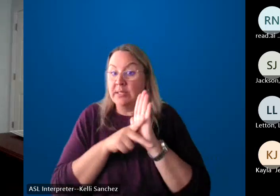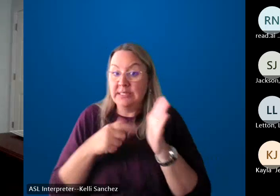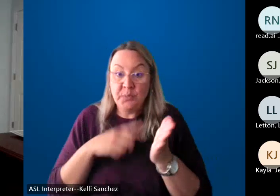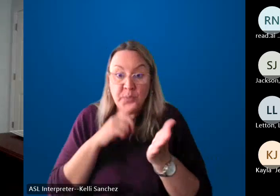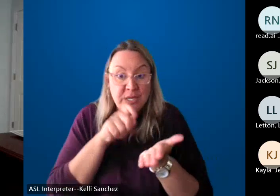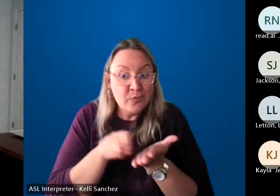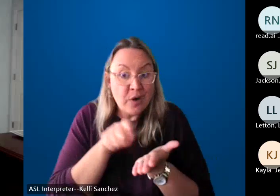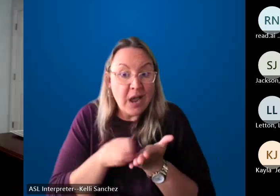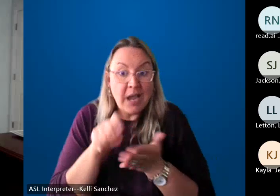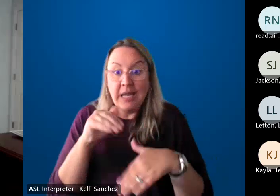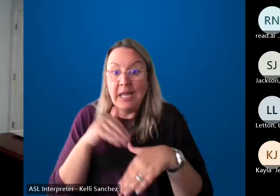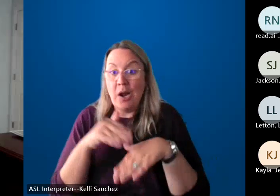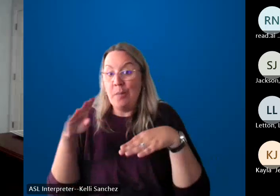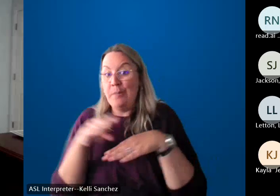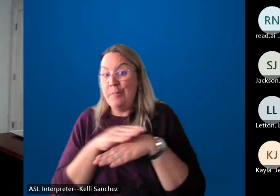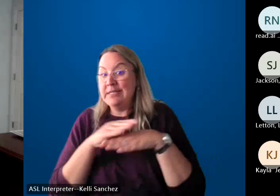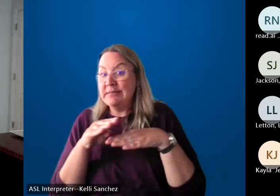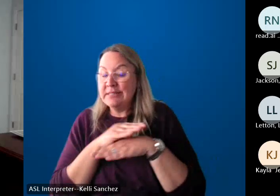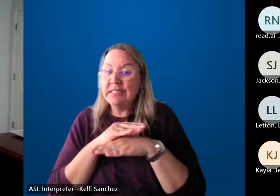our businesses, if it's